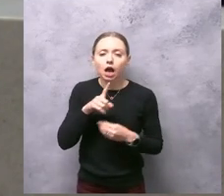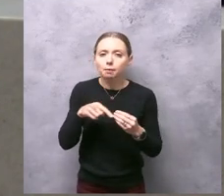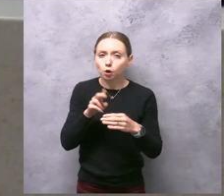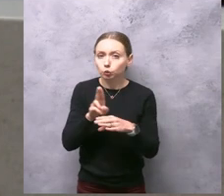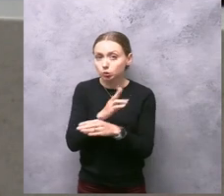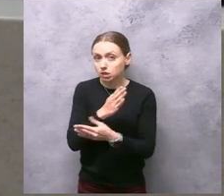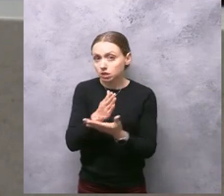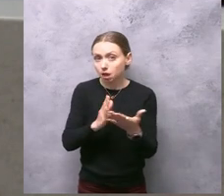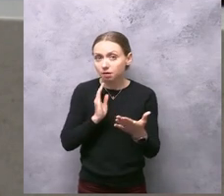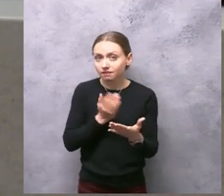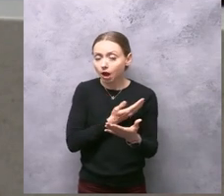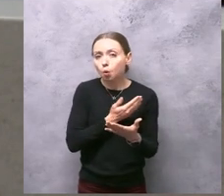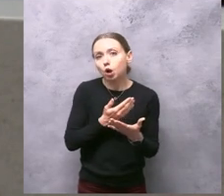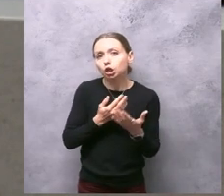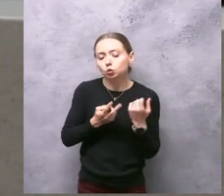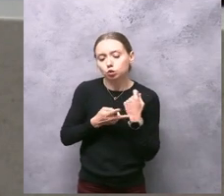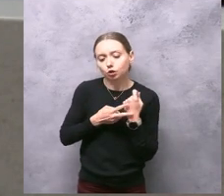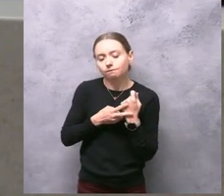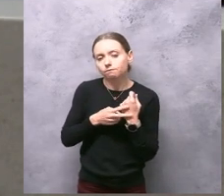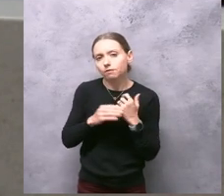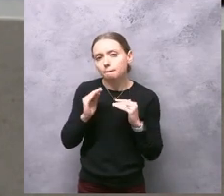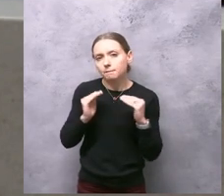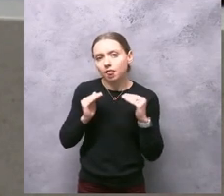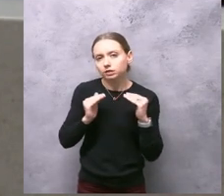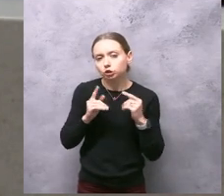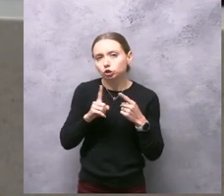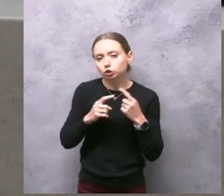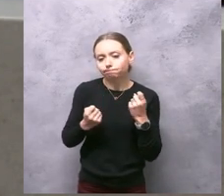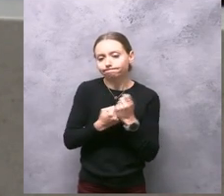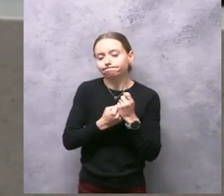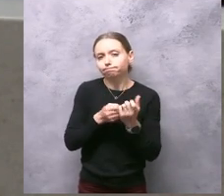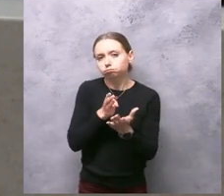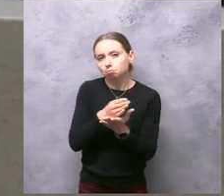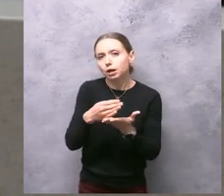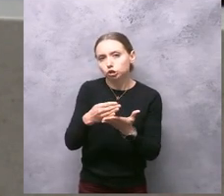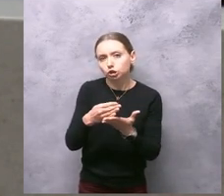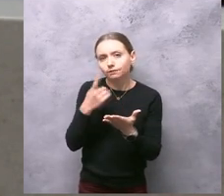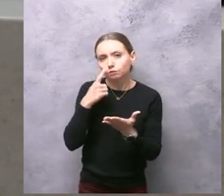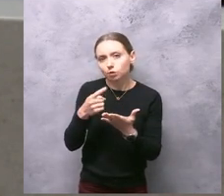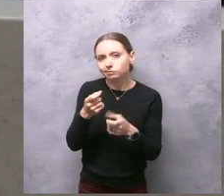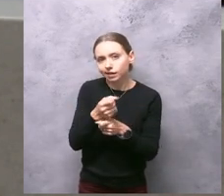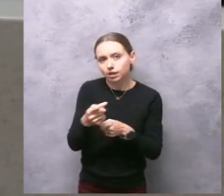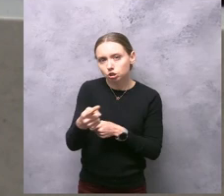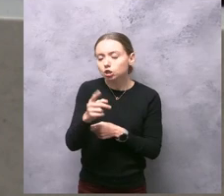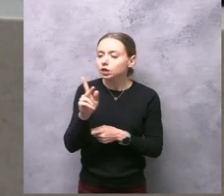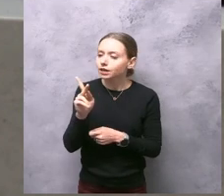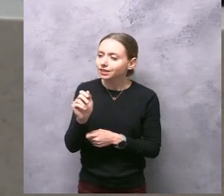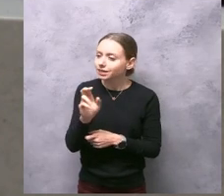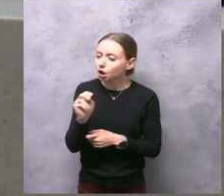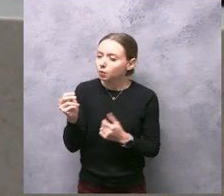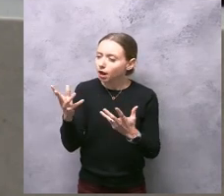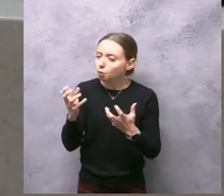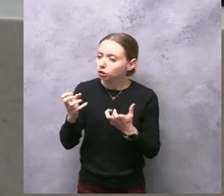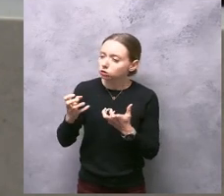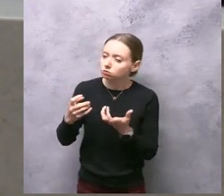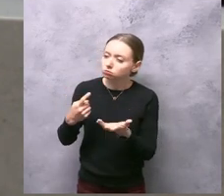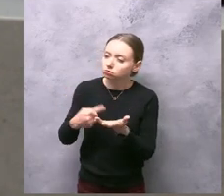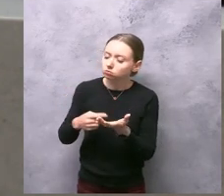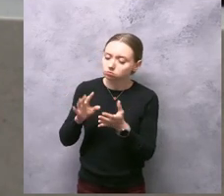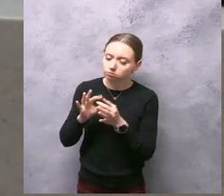of our reserve balance to shore up our budget going into the next year. And Karen, I wanted to touch base with you one more time